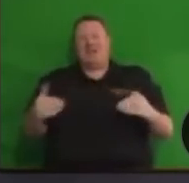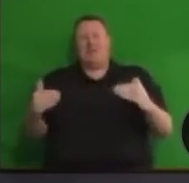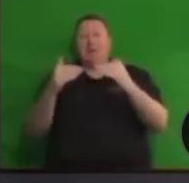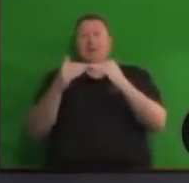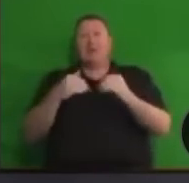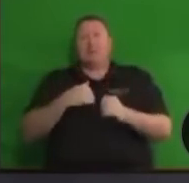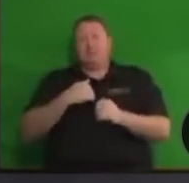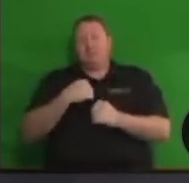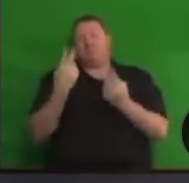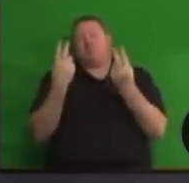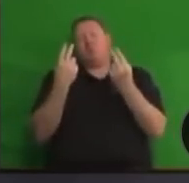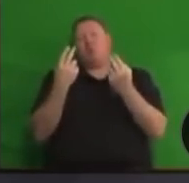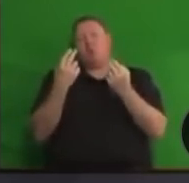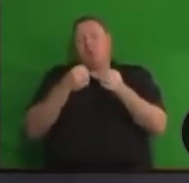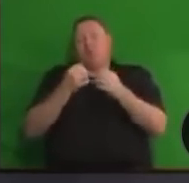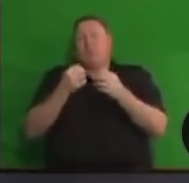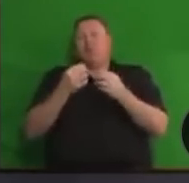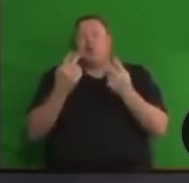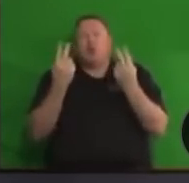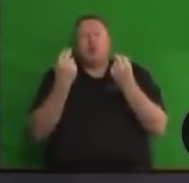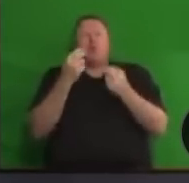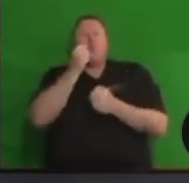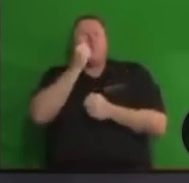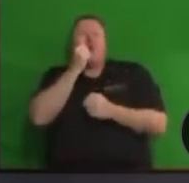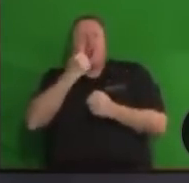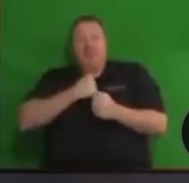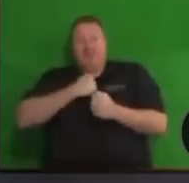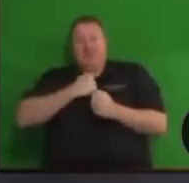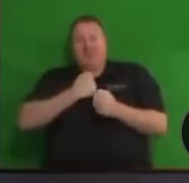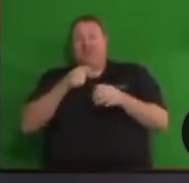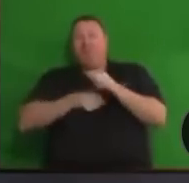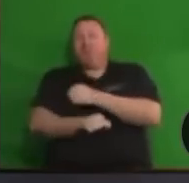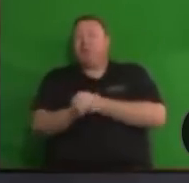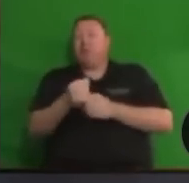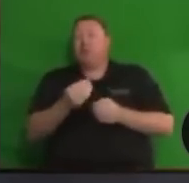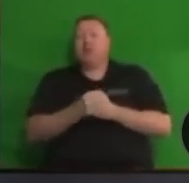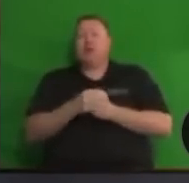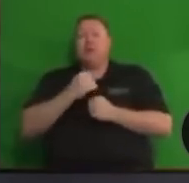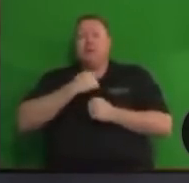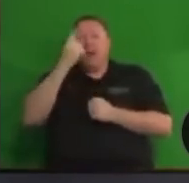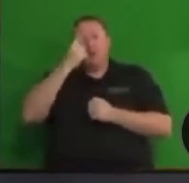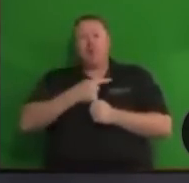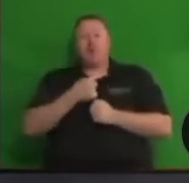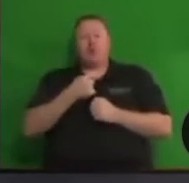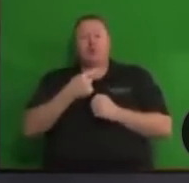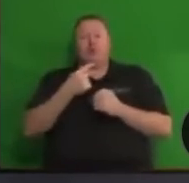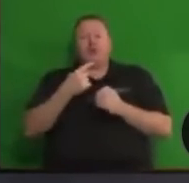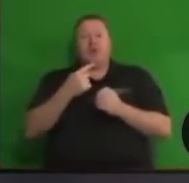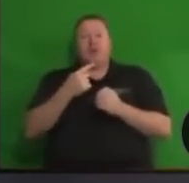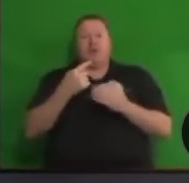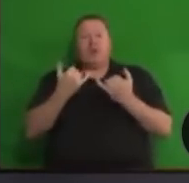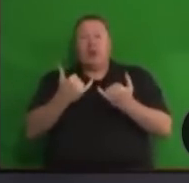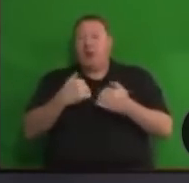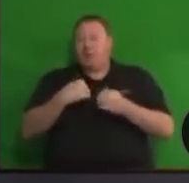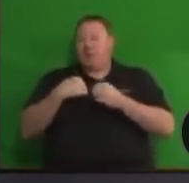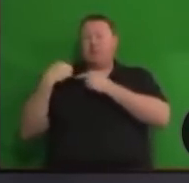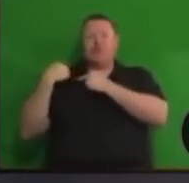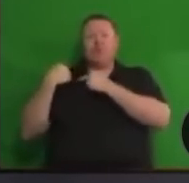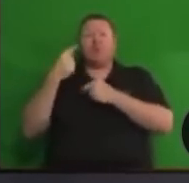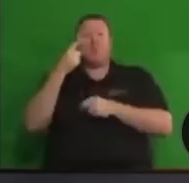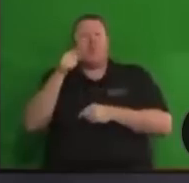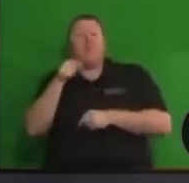father, I feel a profound responsibility to ensure that my daughter and the children of our